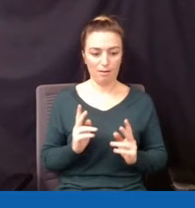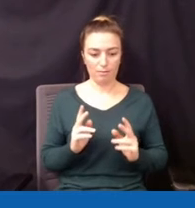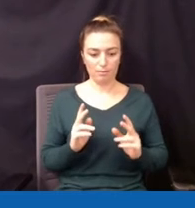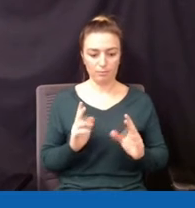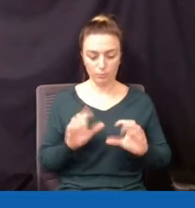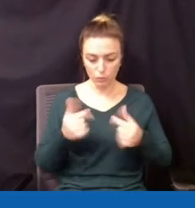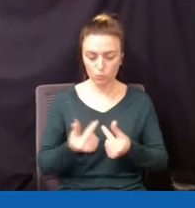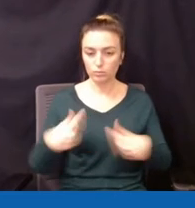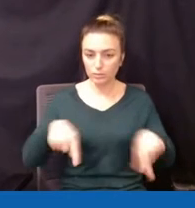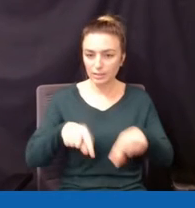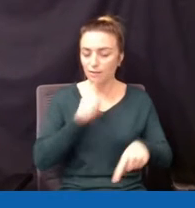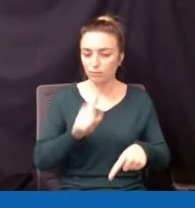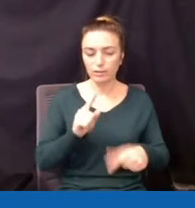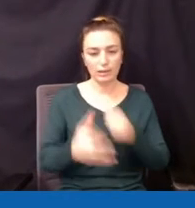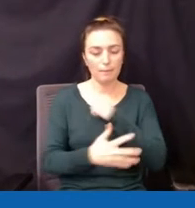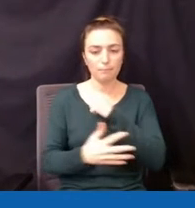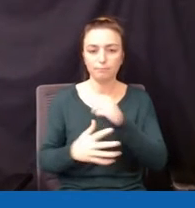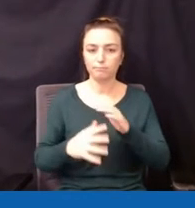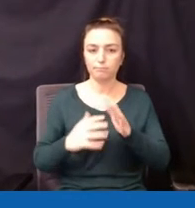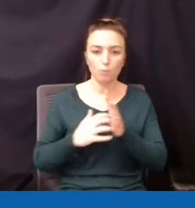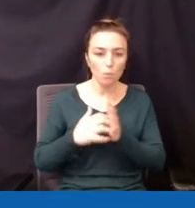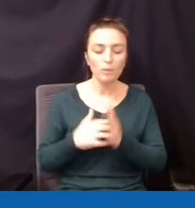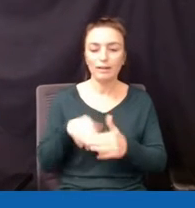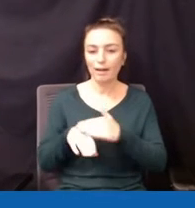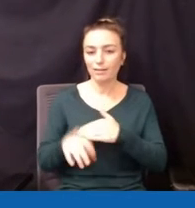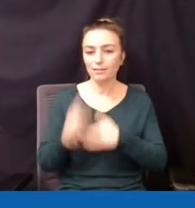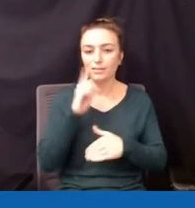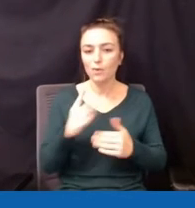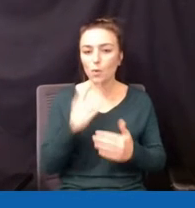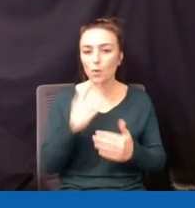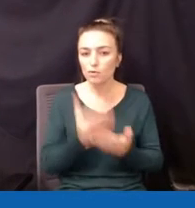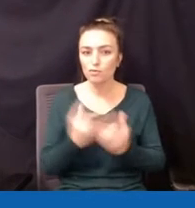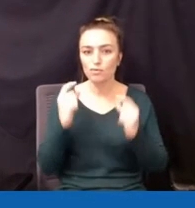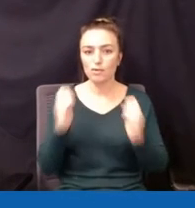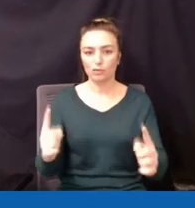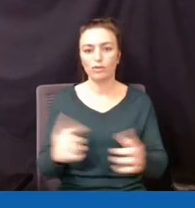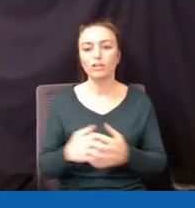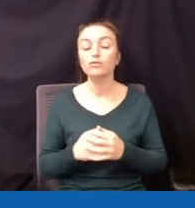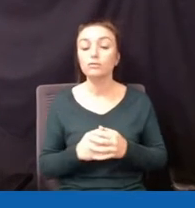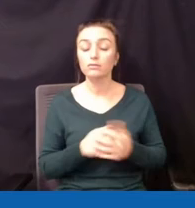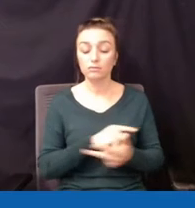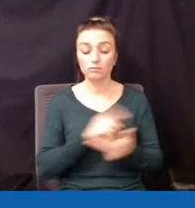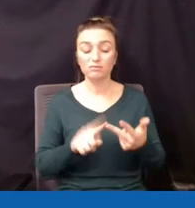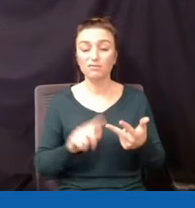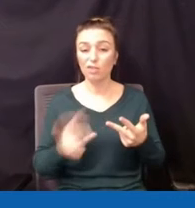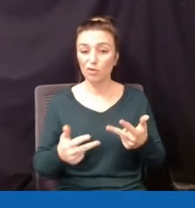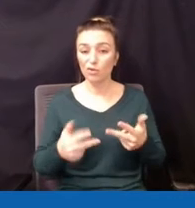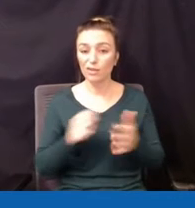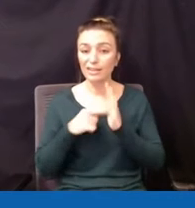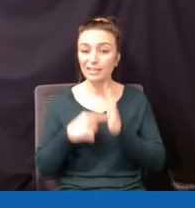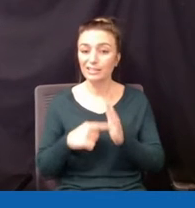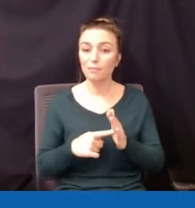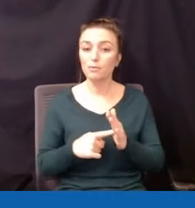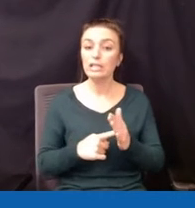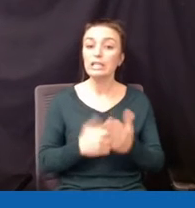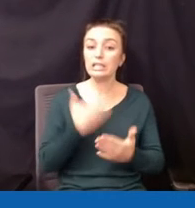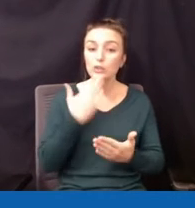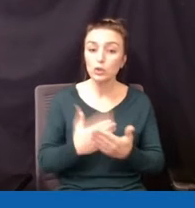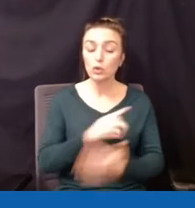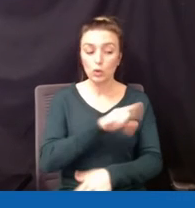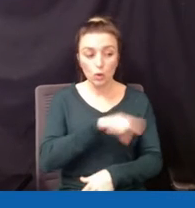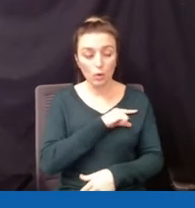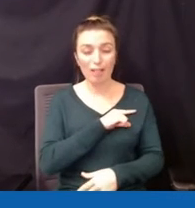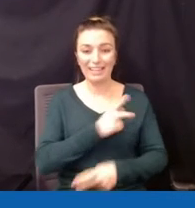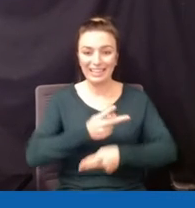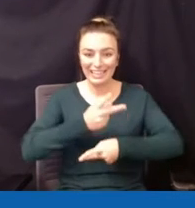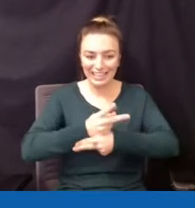poorer access to quality education. And a third and final example is access to good quality care is so important